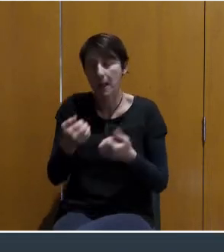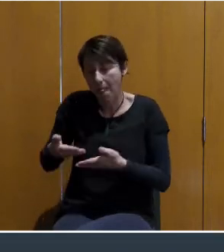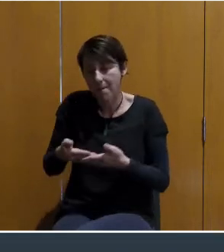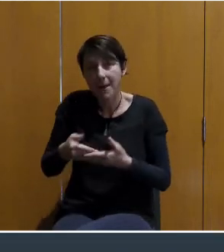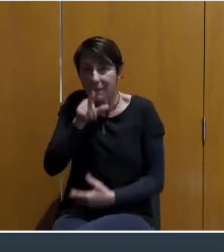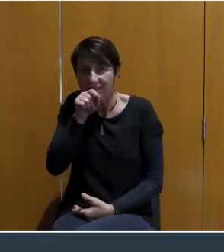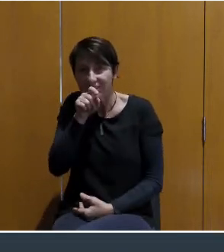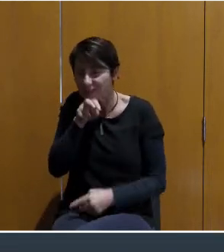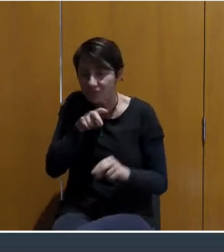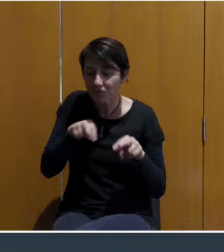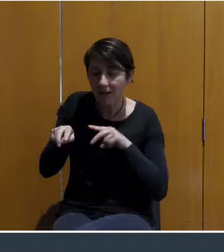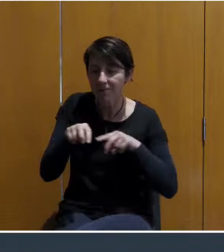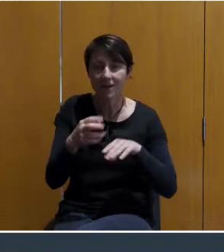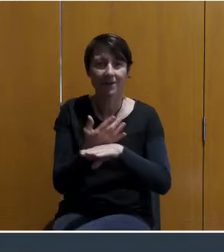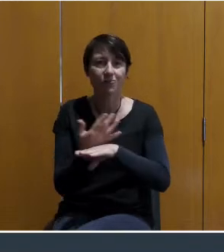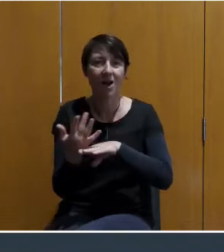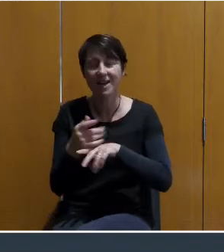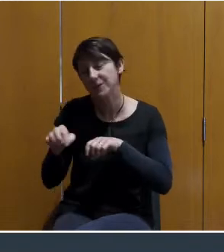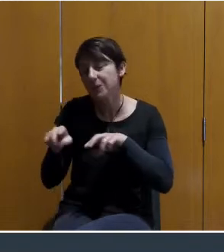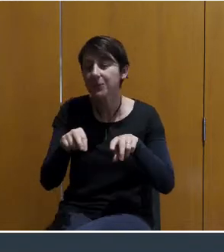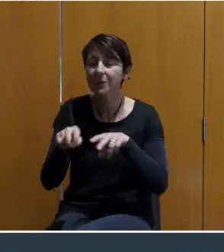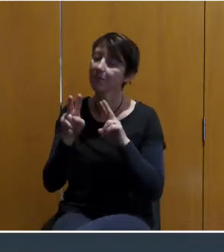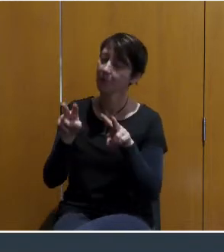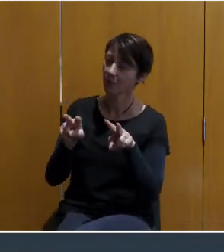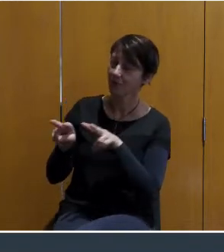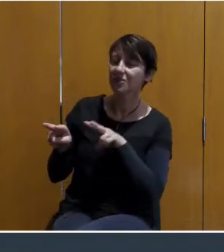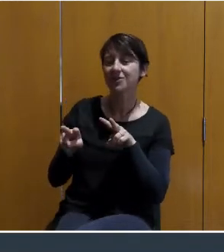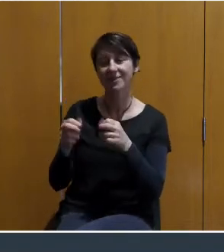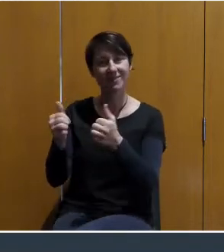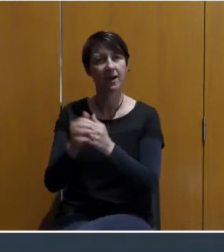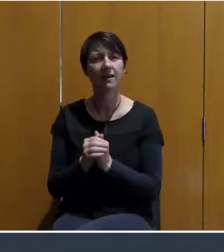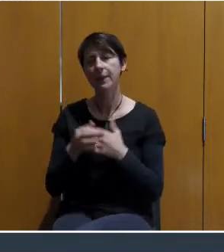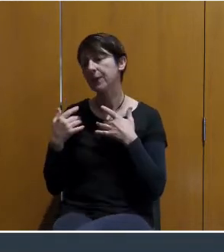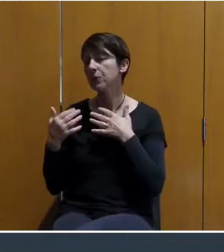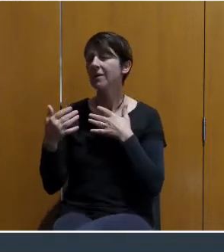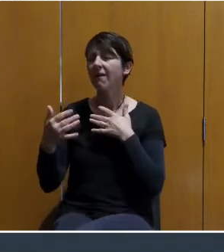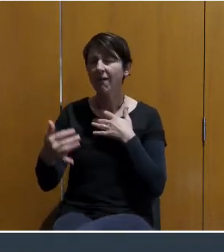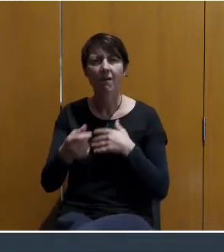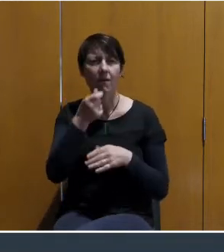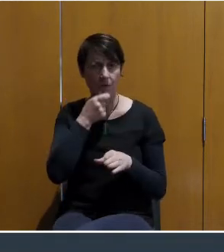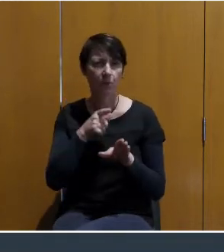pathway. And then after a few years of that,